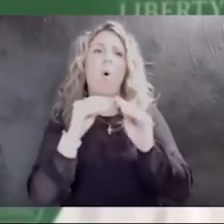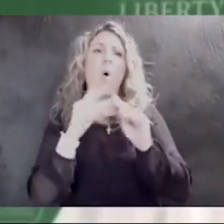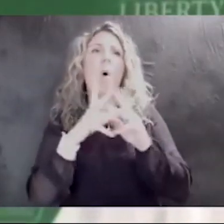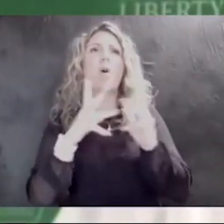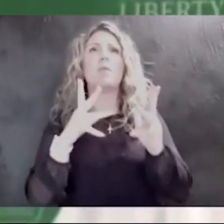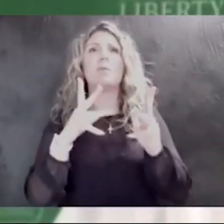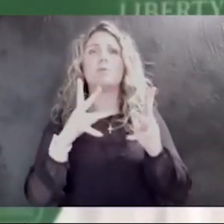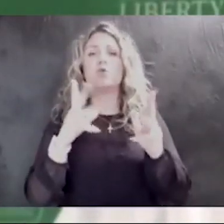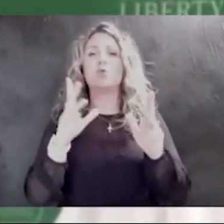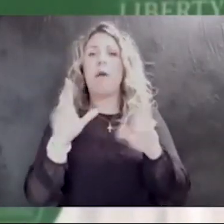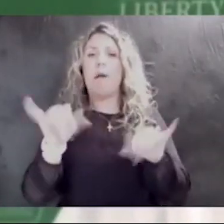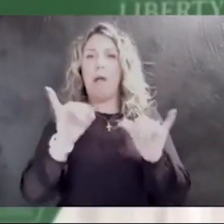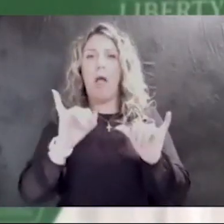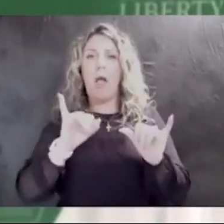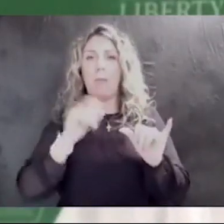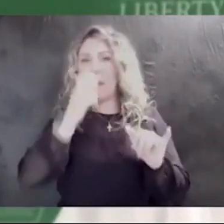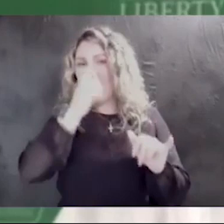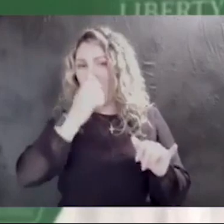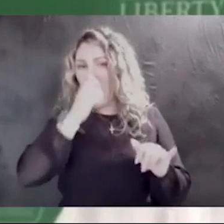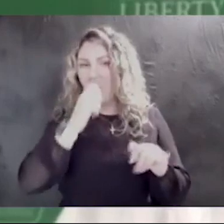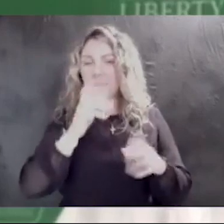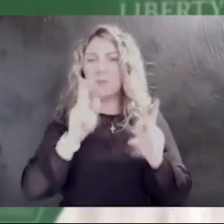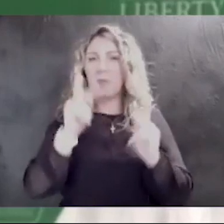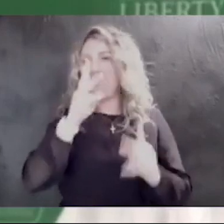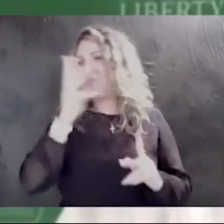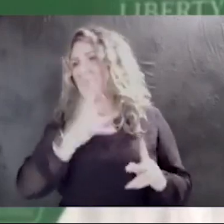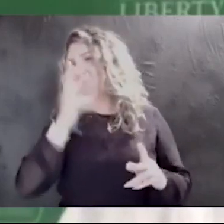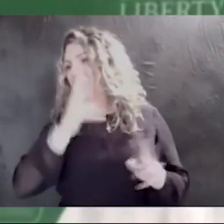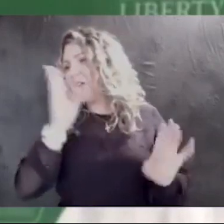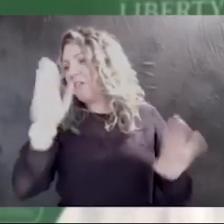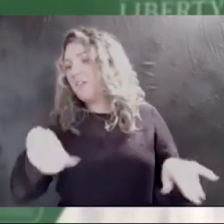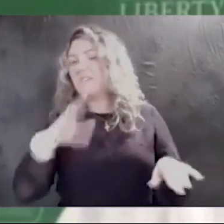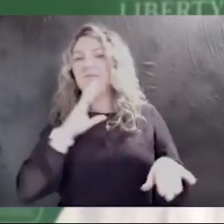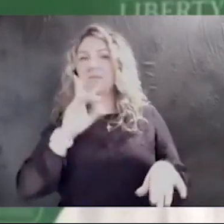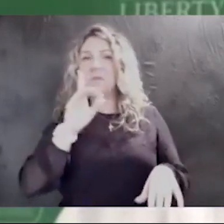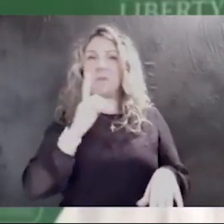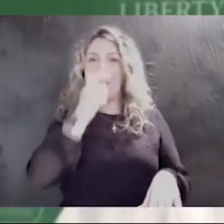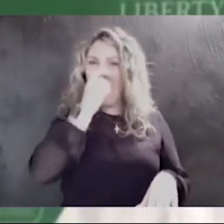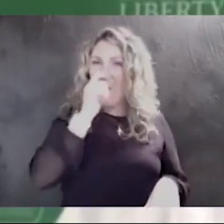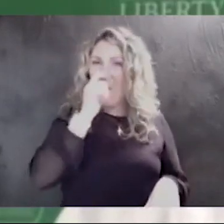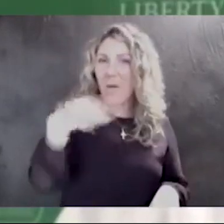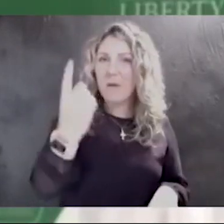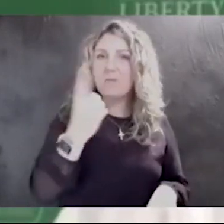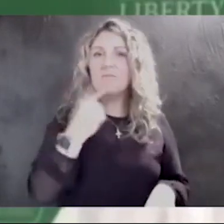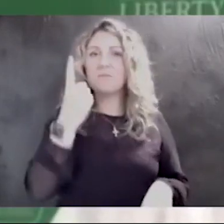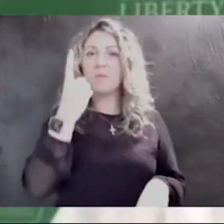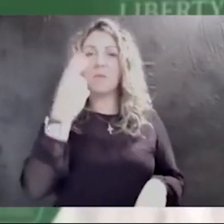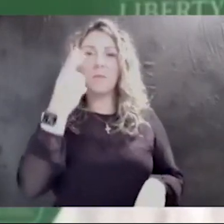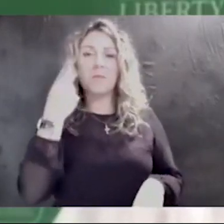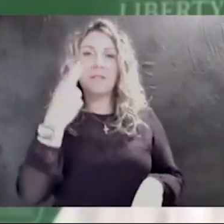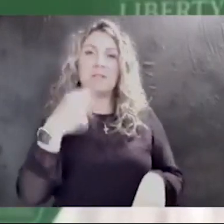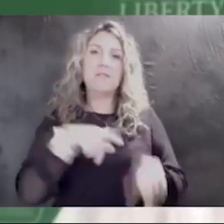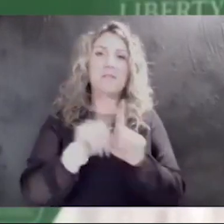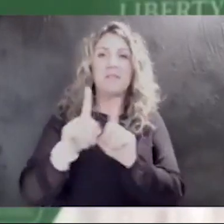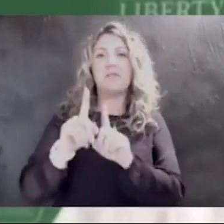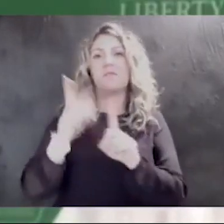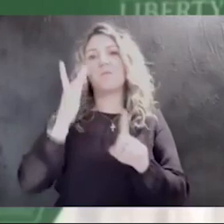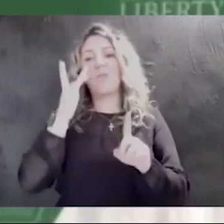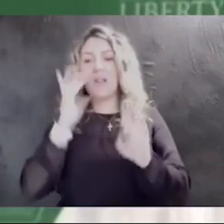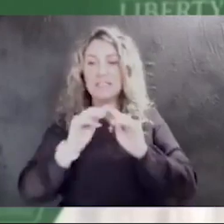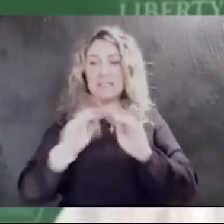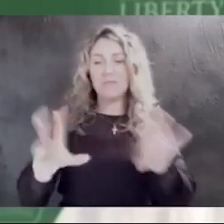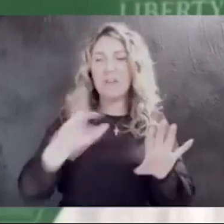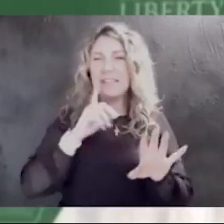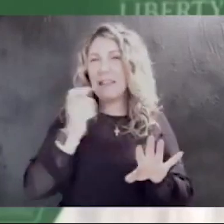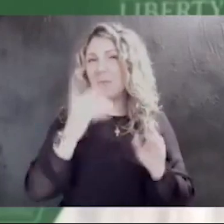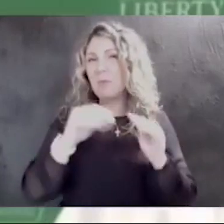common cold. So people kind of neglect that, thinking that it's a cold. So that's been one of the reasons as well why the spread is a little bit